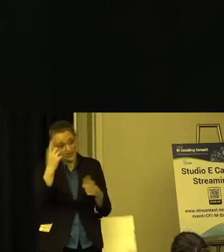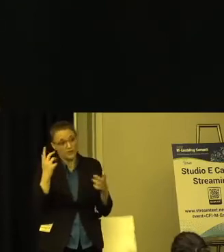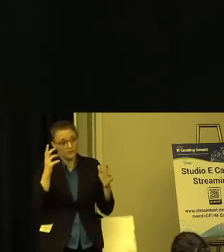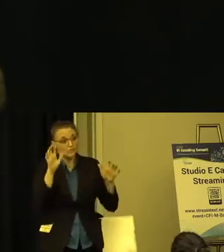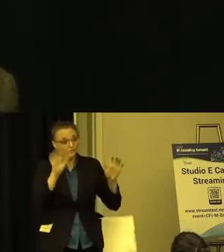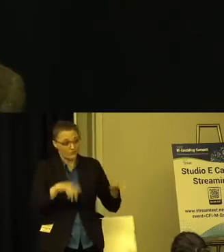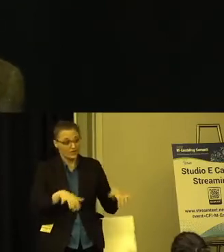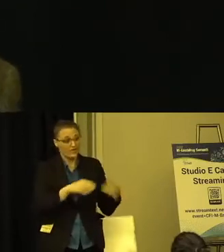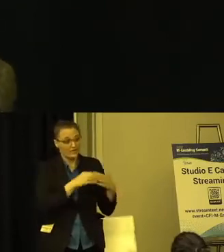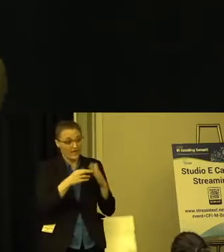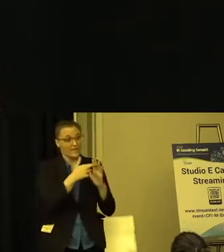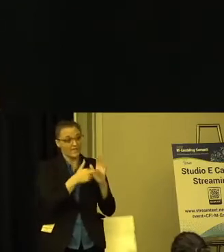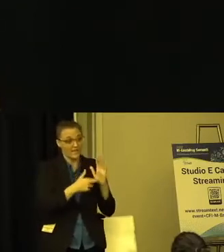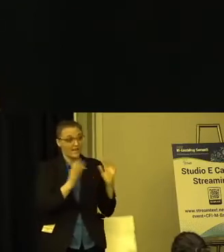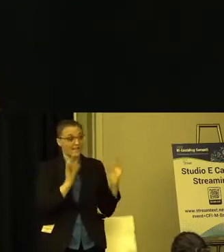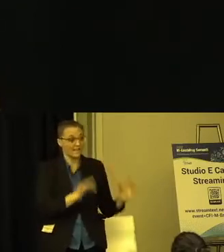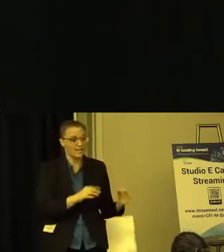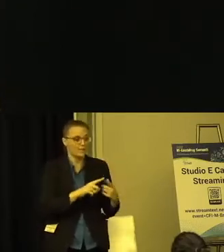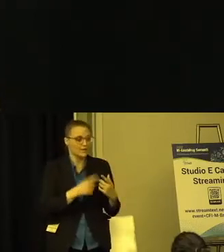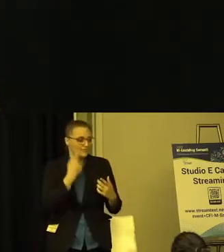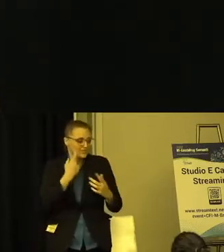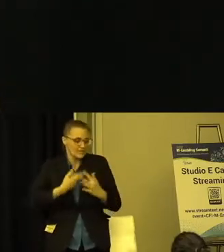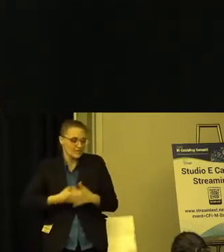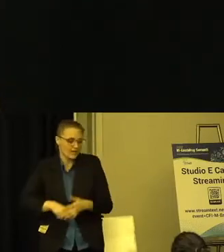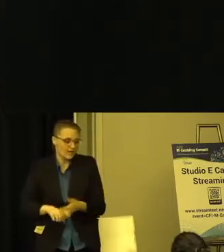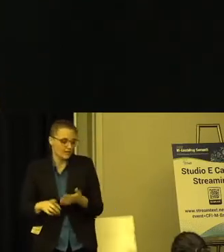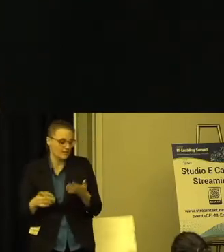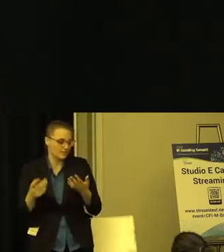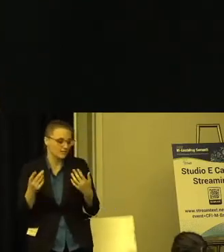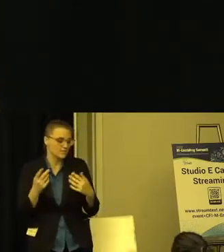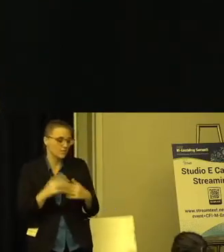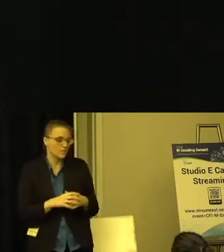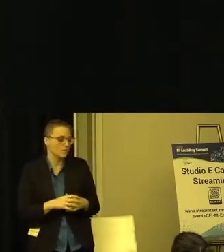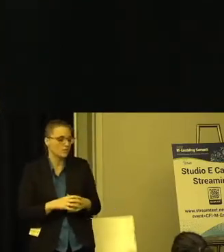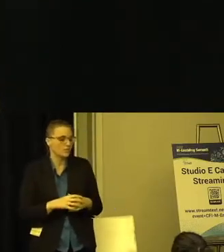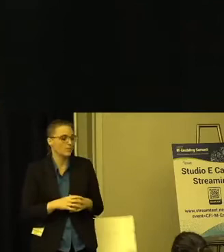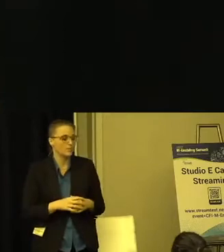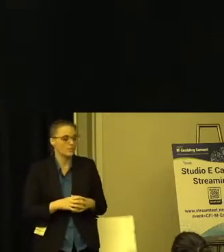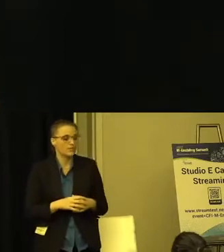guideline. Actually, you've just begun.